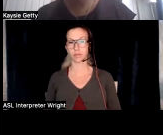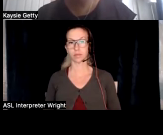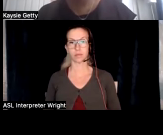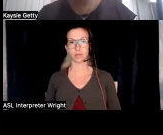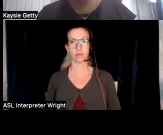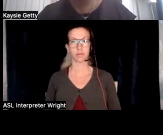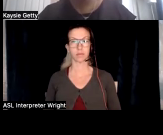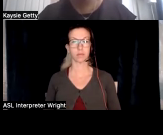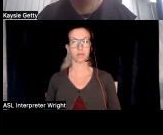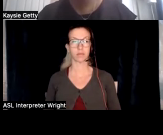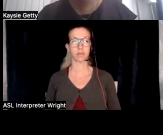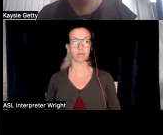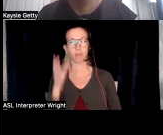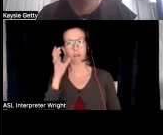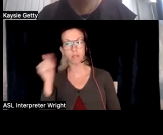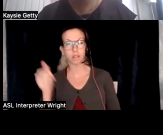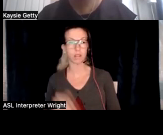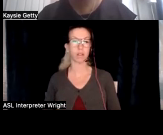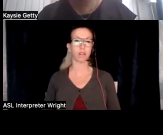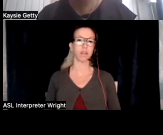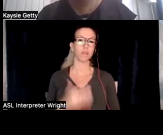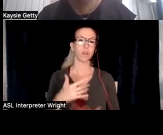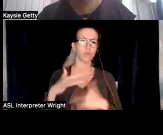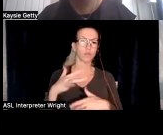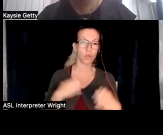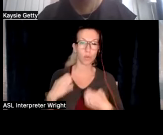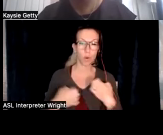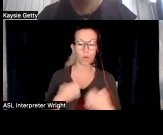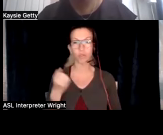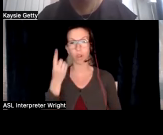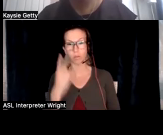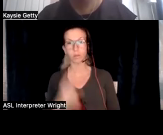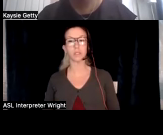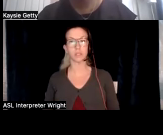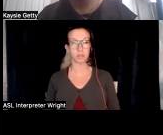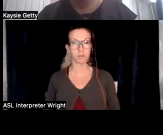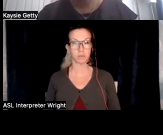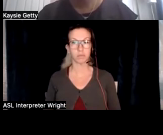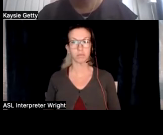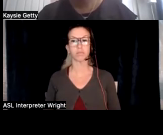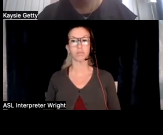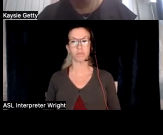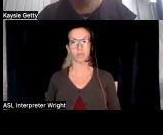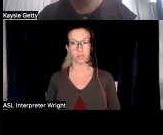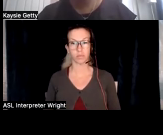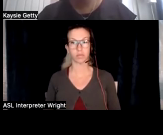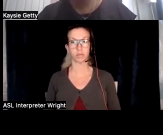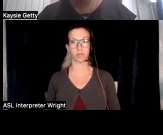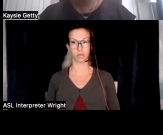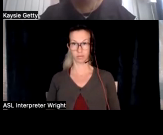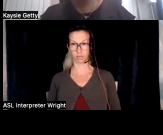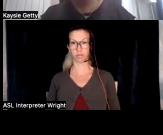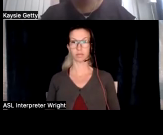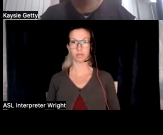Cognitive and social and emotional competence, youth resilience, cognitive, okay. So I'm hearing a lot